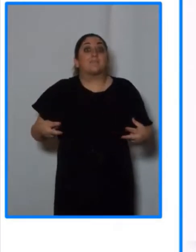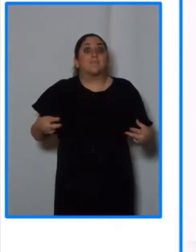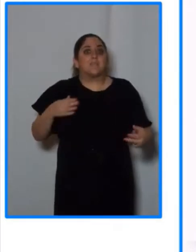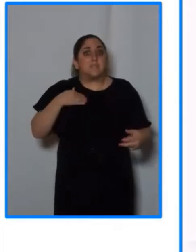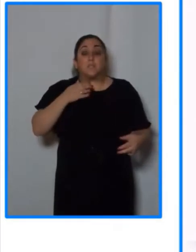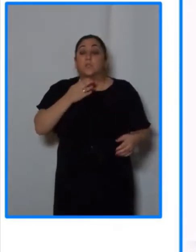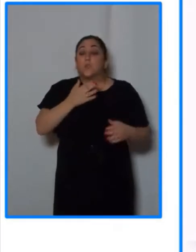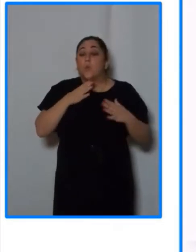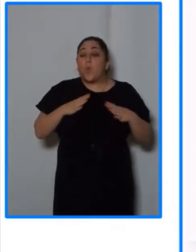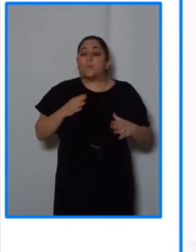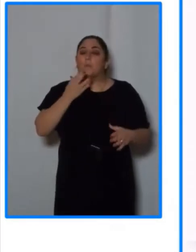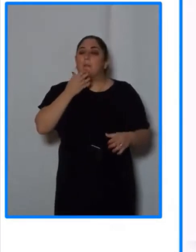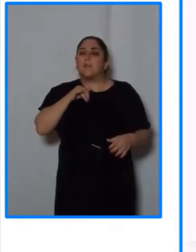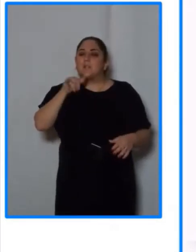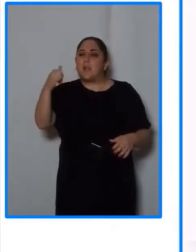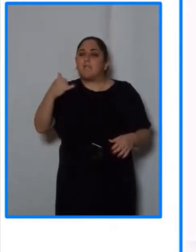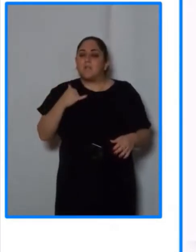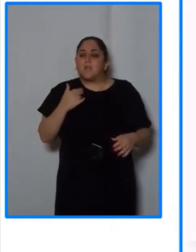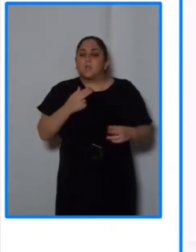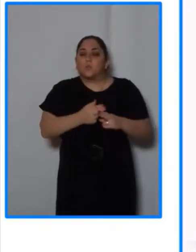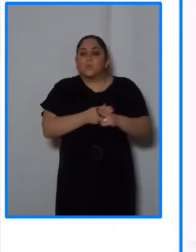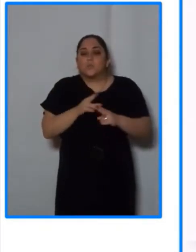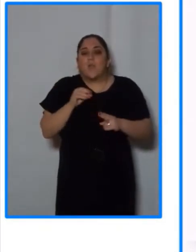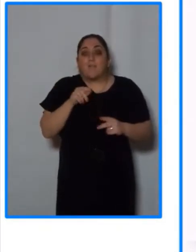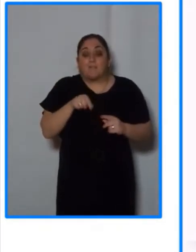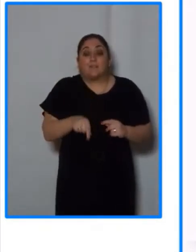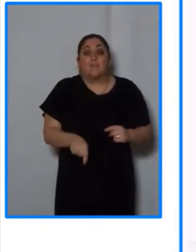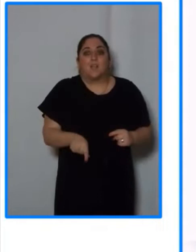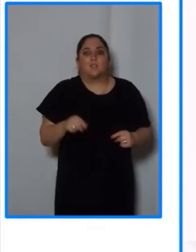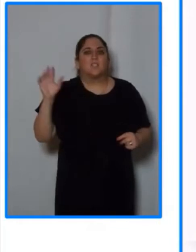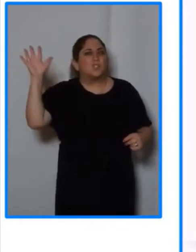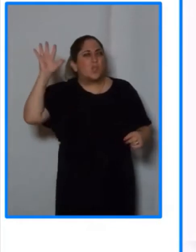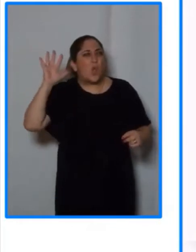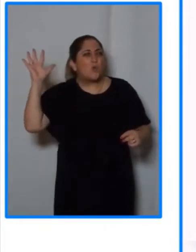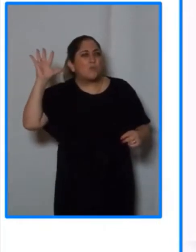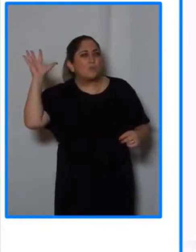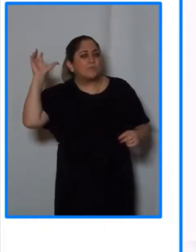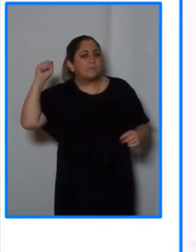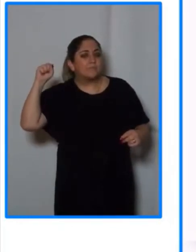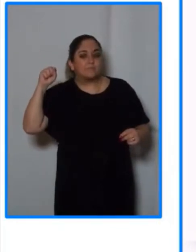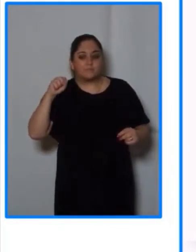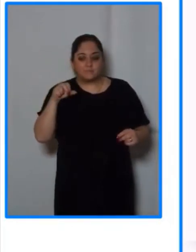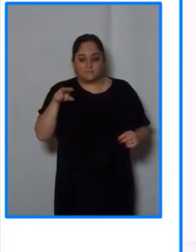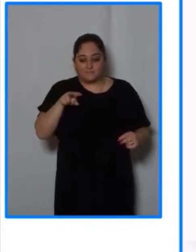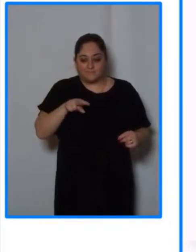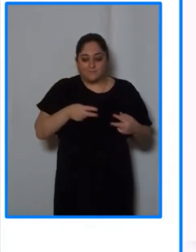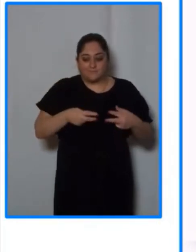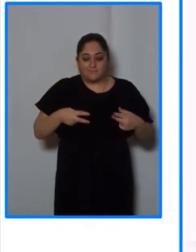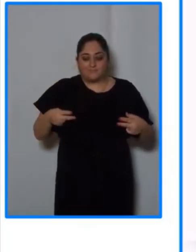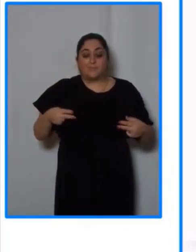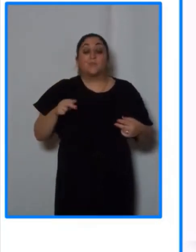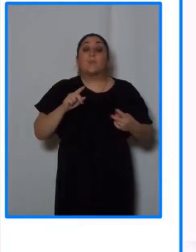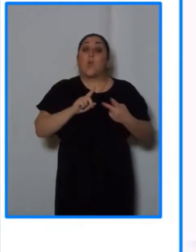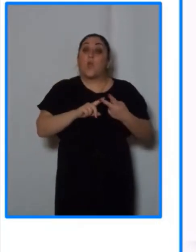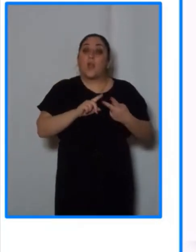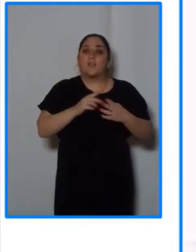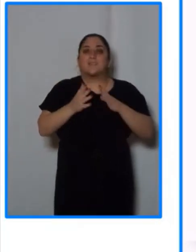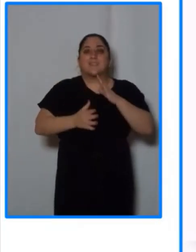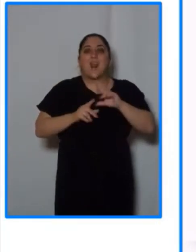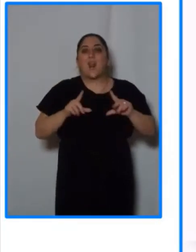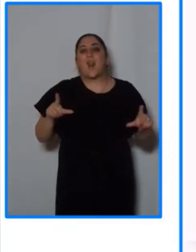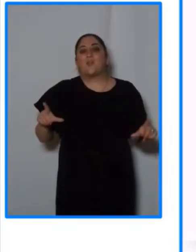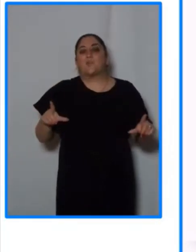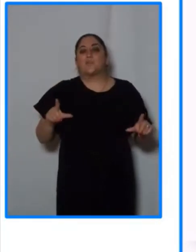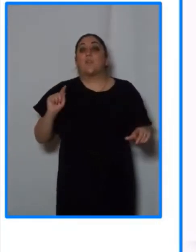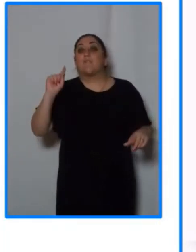any video that is not captioned when I'm in noisy surroundings. And then sign language is the mother tongue